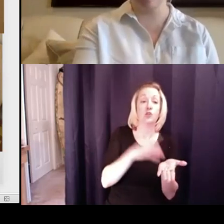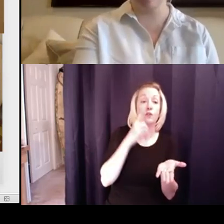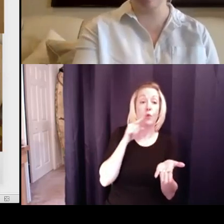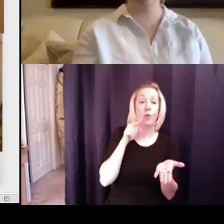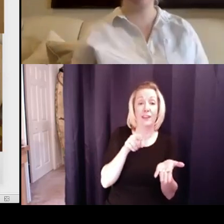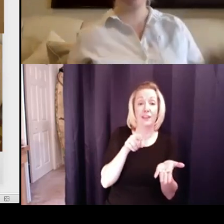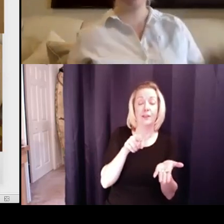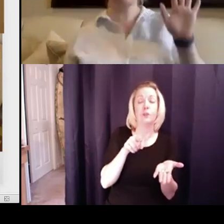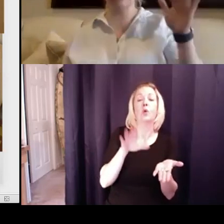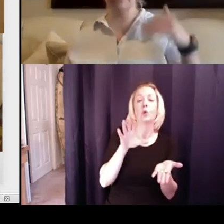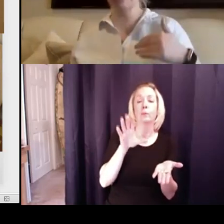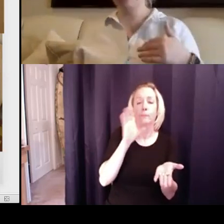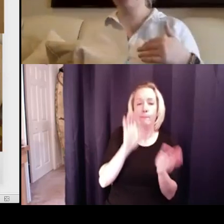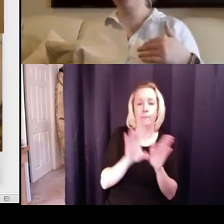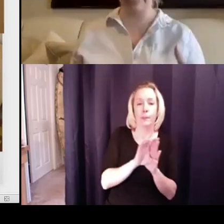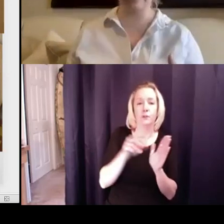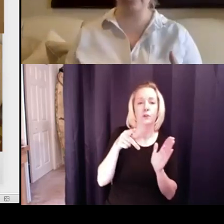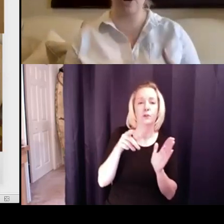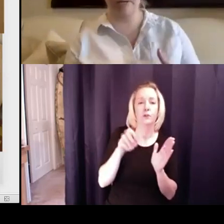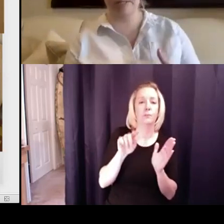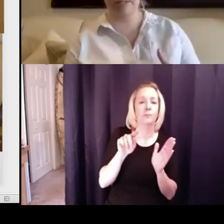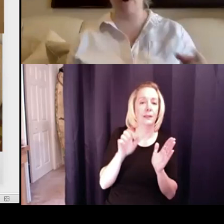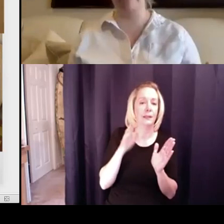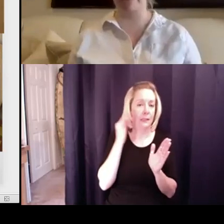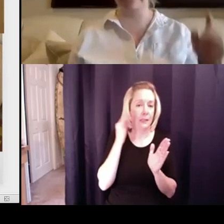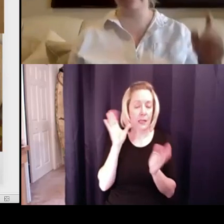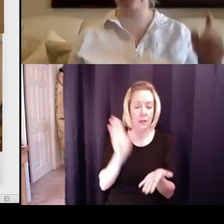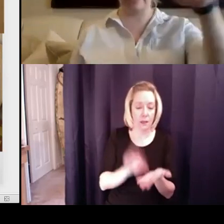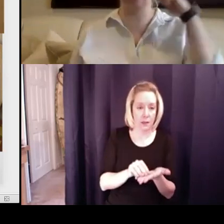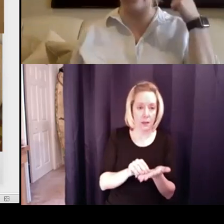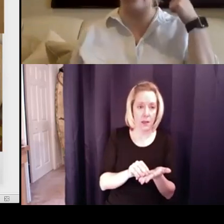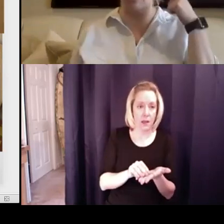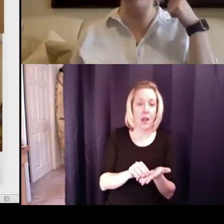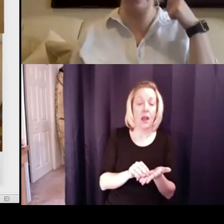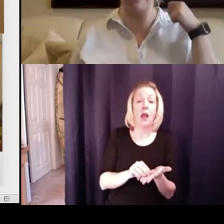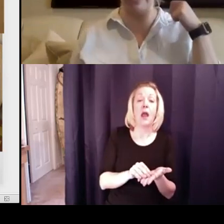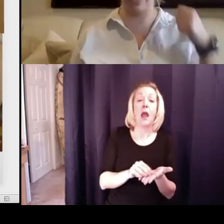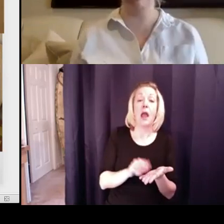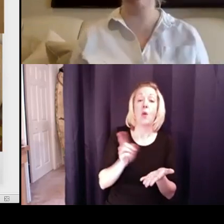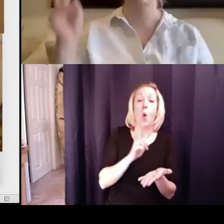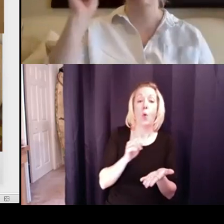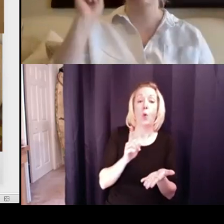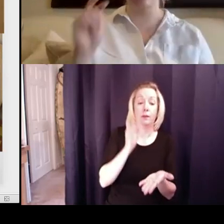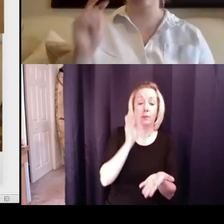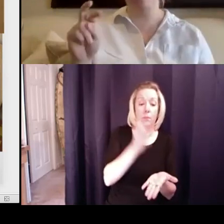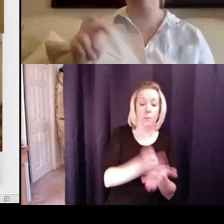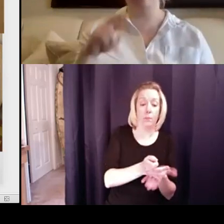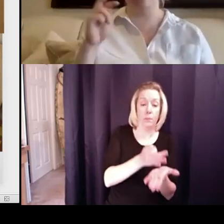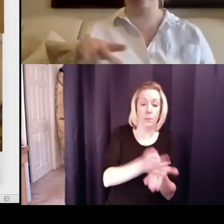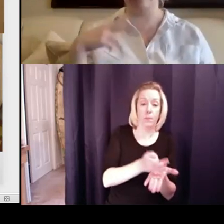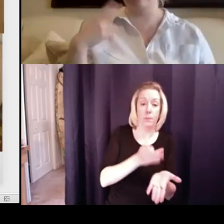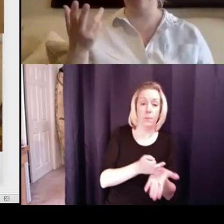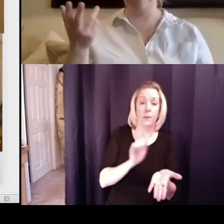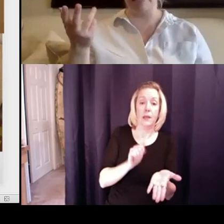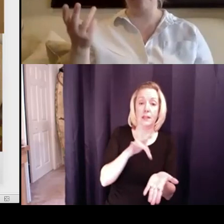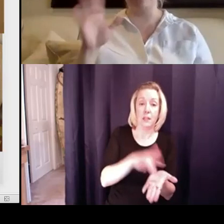every page. And on the page with the text, we always put one button to signal that one button fell off. And then on Pete, we